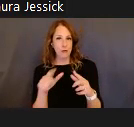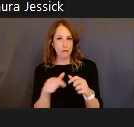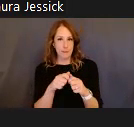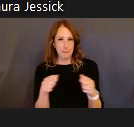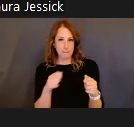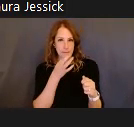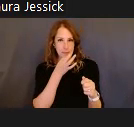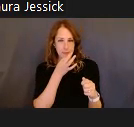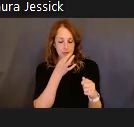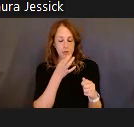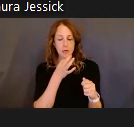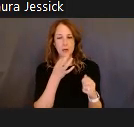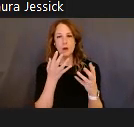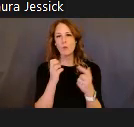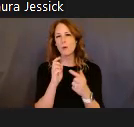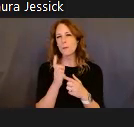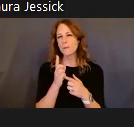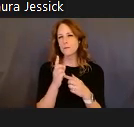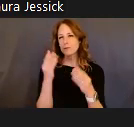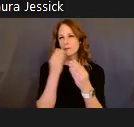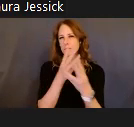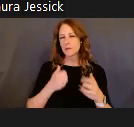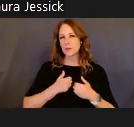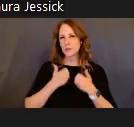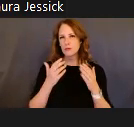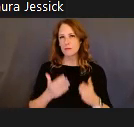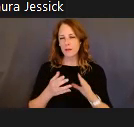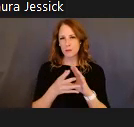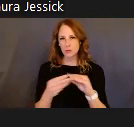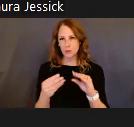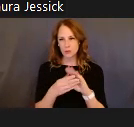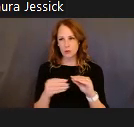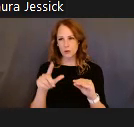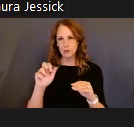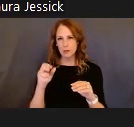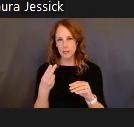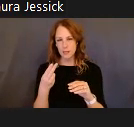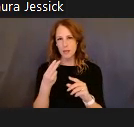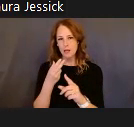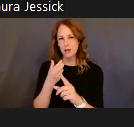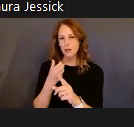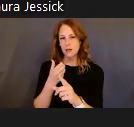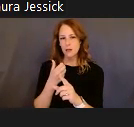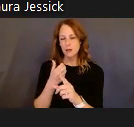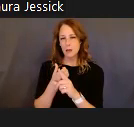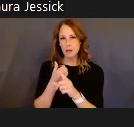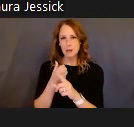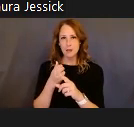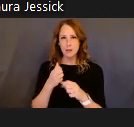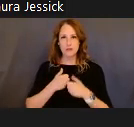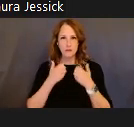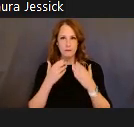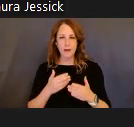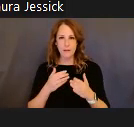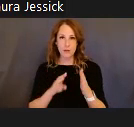I we want to give a moment to share a survivor's story. And Leah is a survivor, thriver of